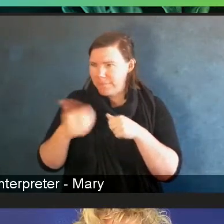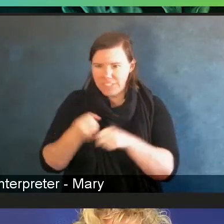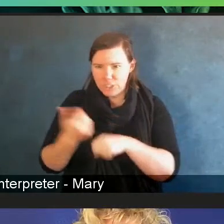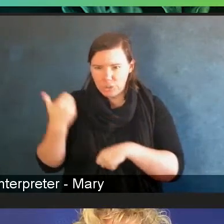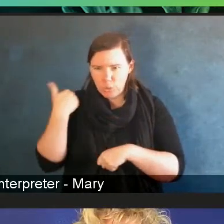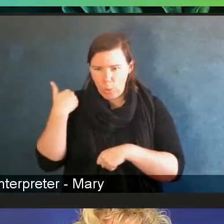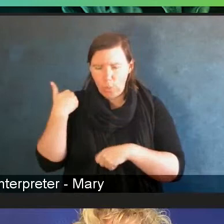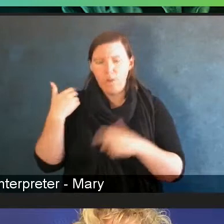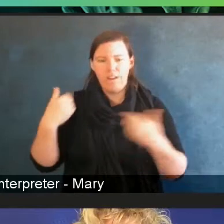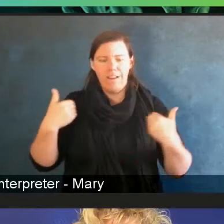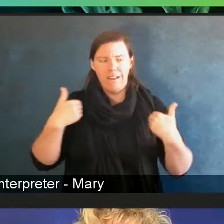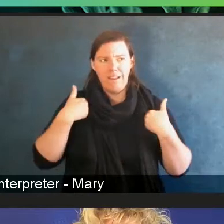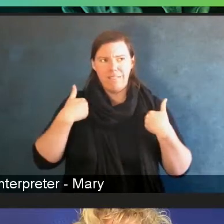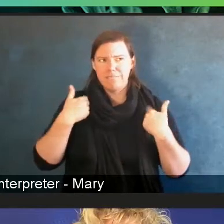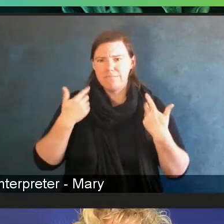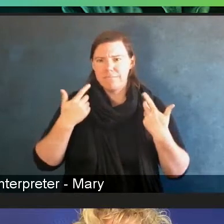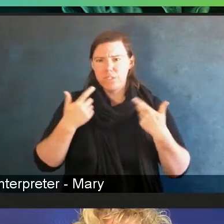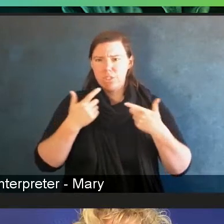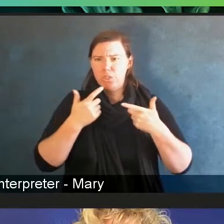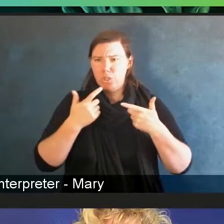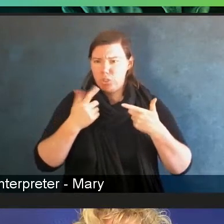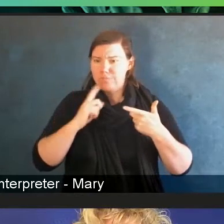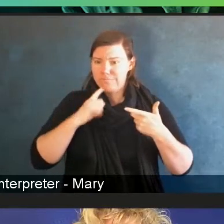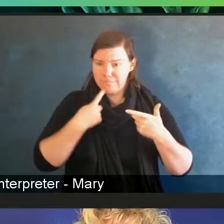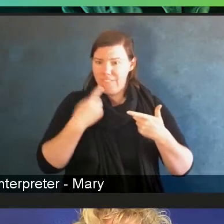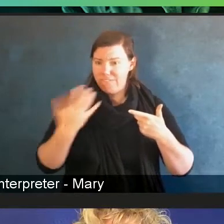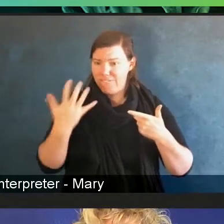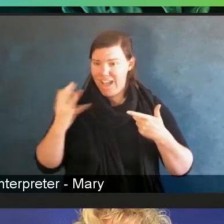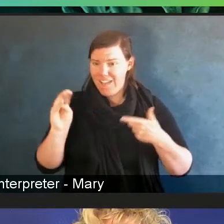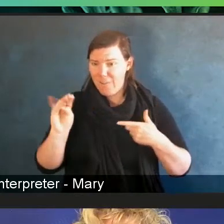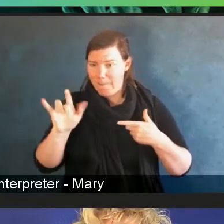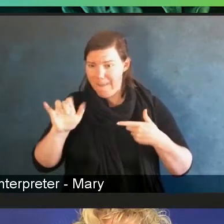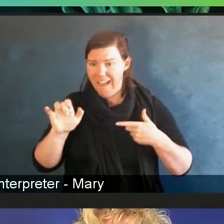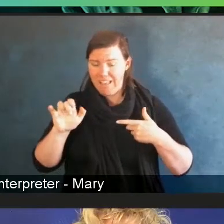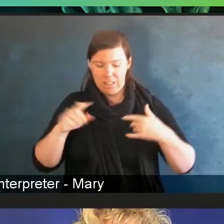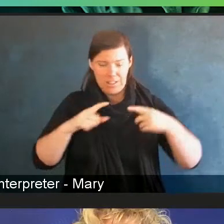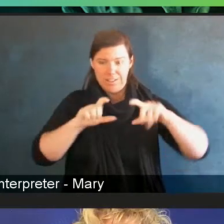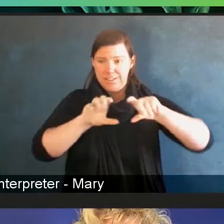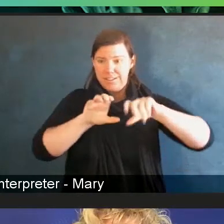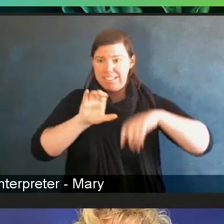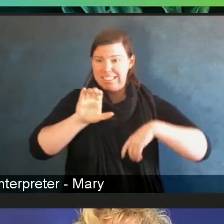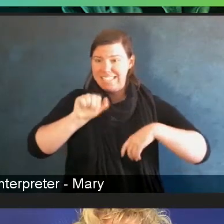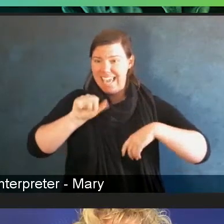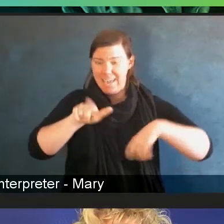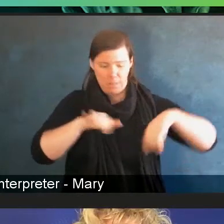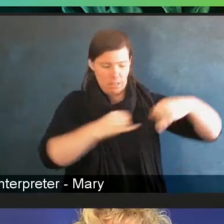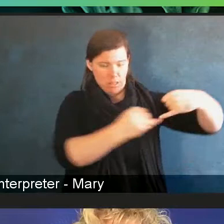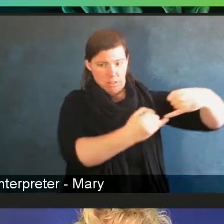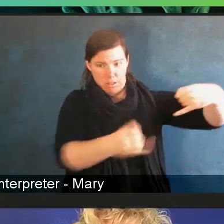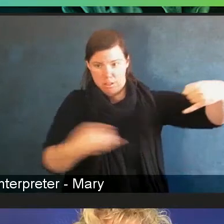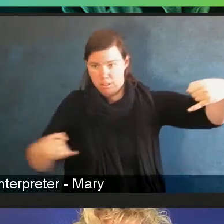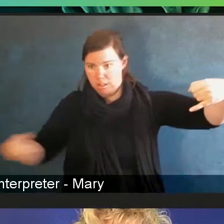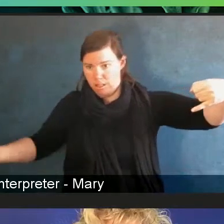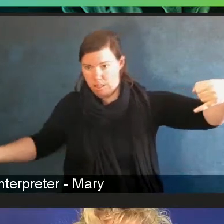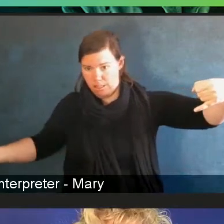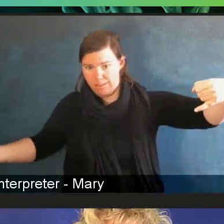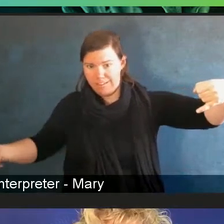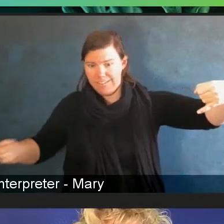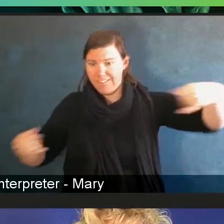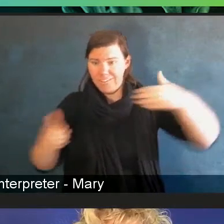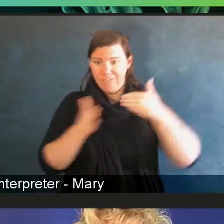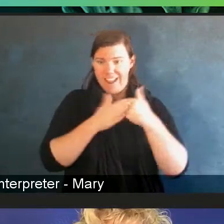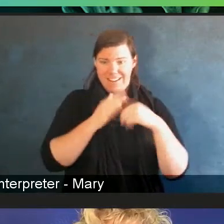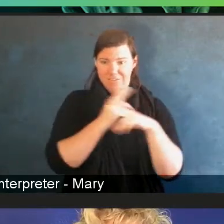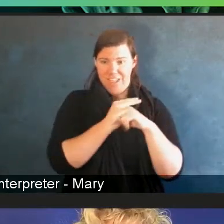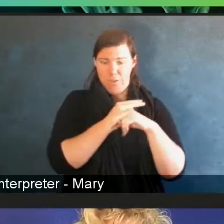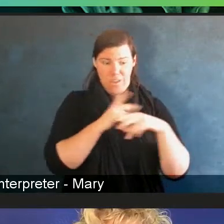biologists were. We had to have literally a 5-mile fiber optic cable dropped into the side of the highway